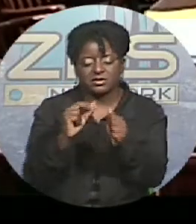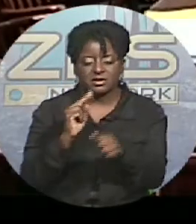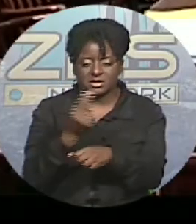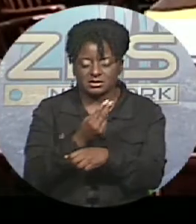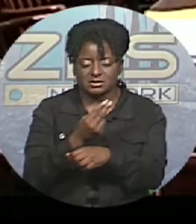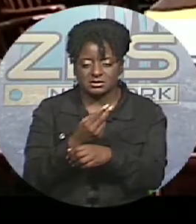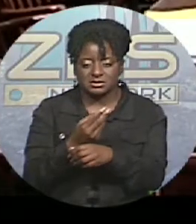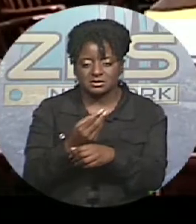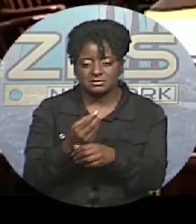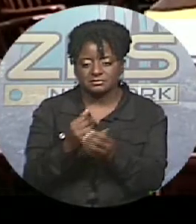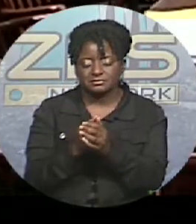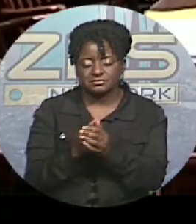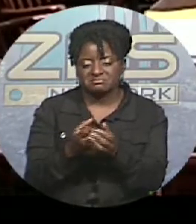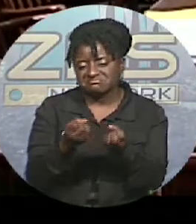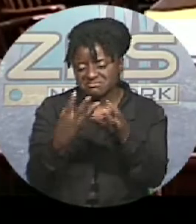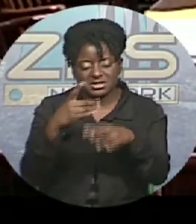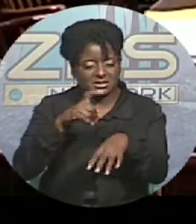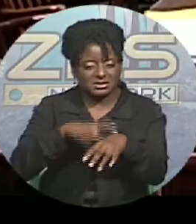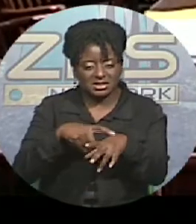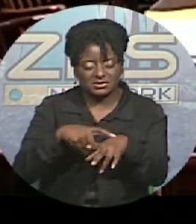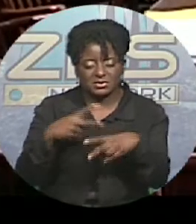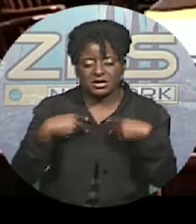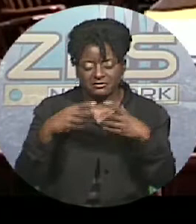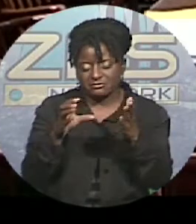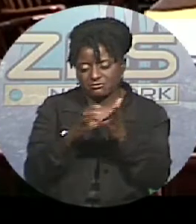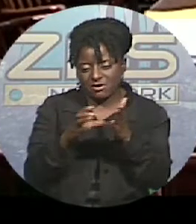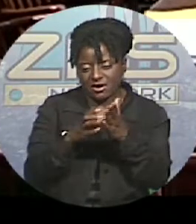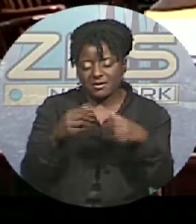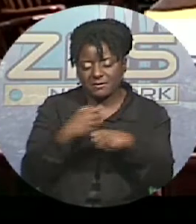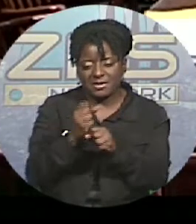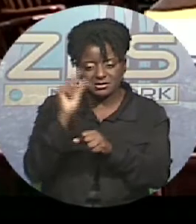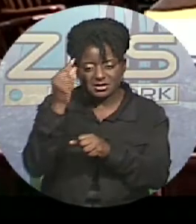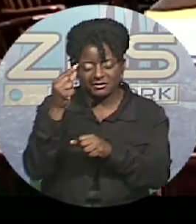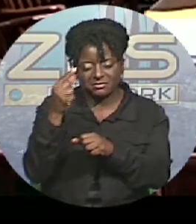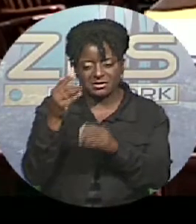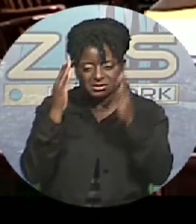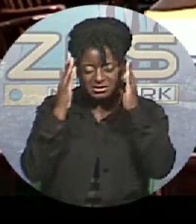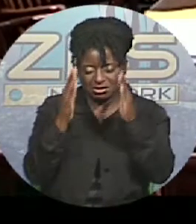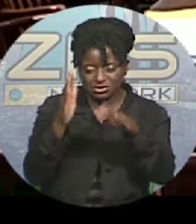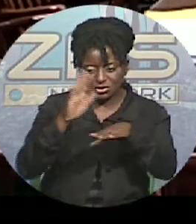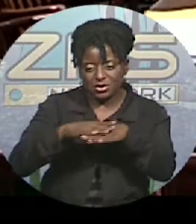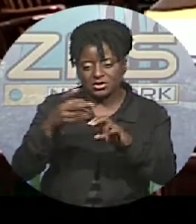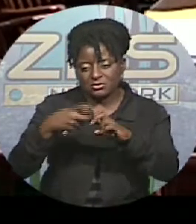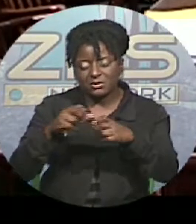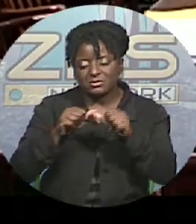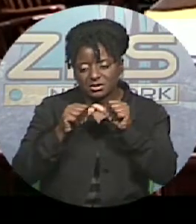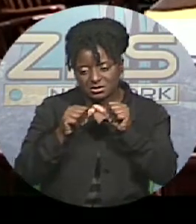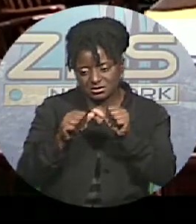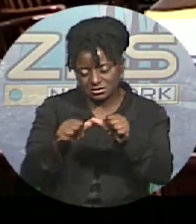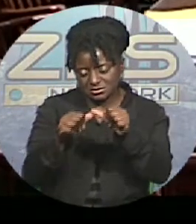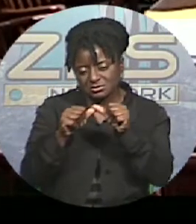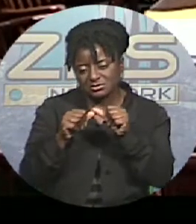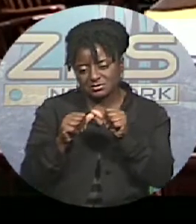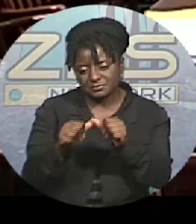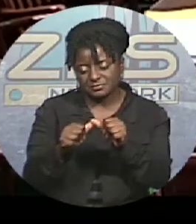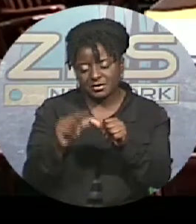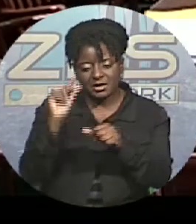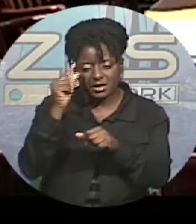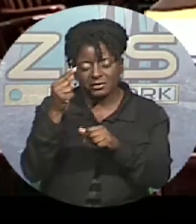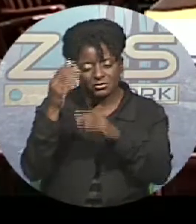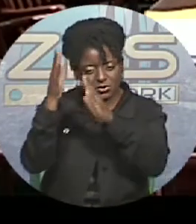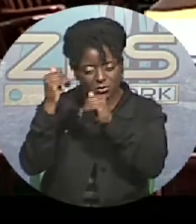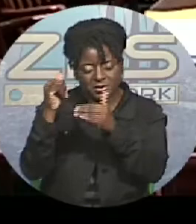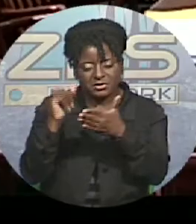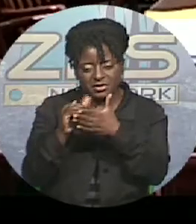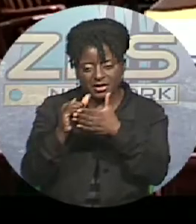of crime in the country makes government attention on the problem a constant, but the government is hoping that in the months ahead, the reforms